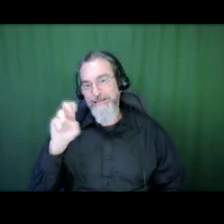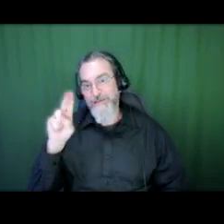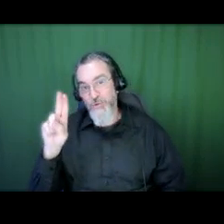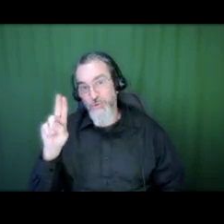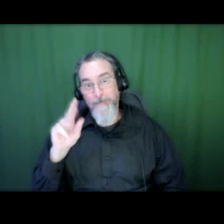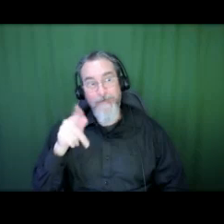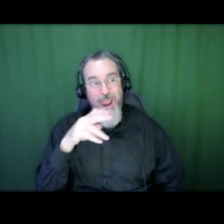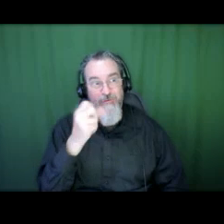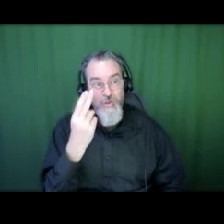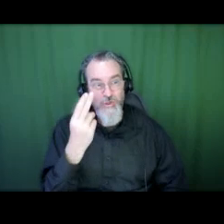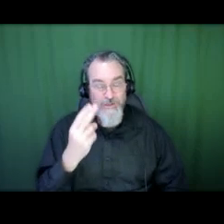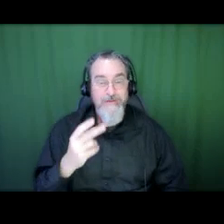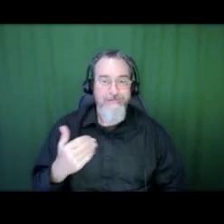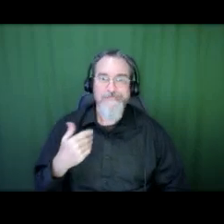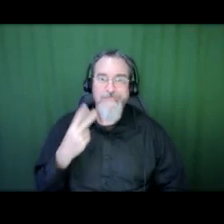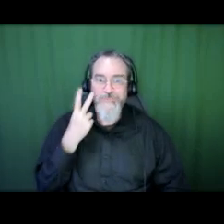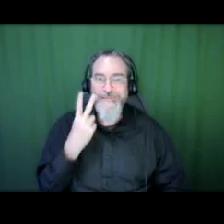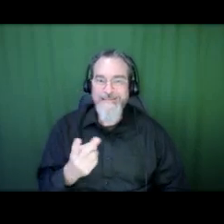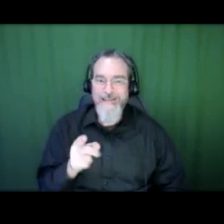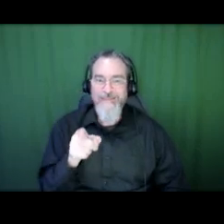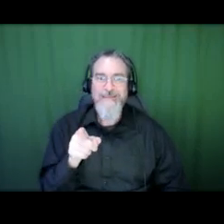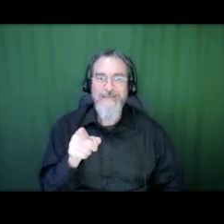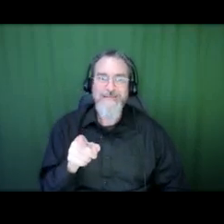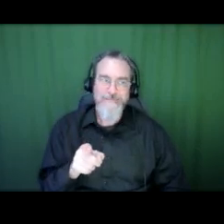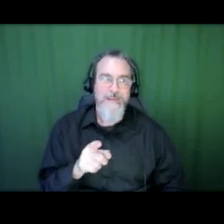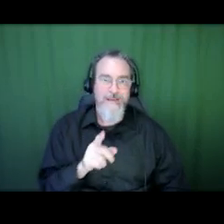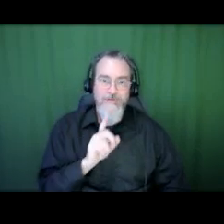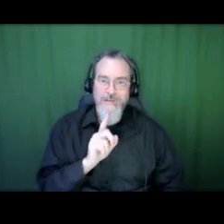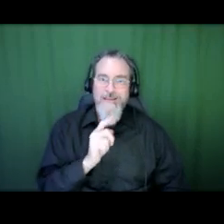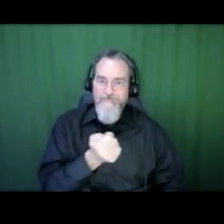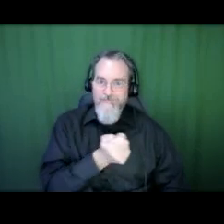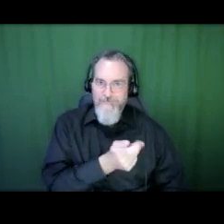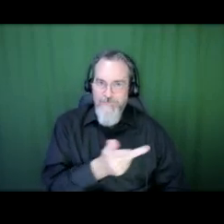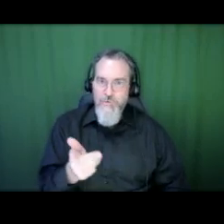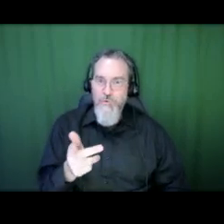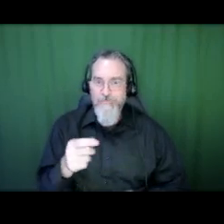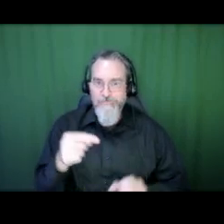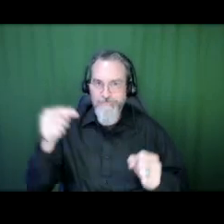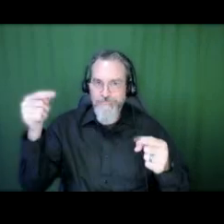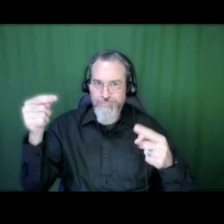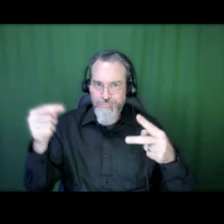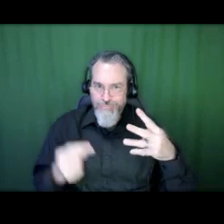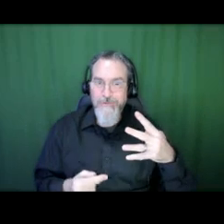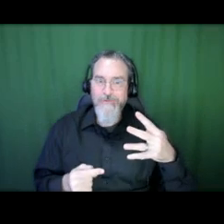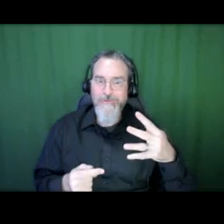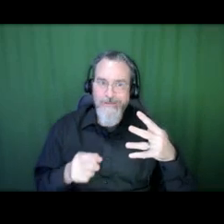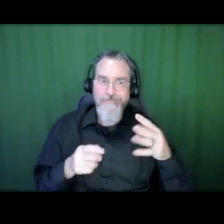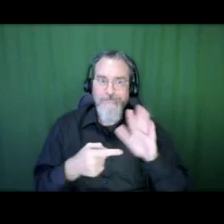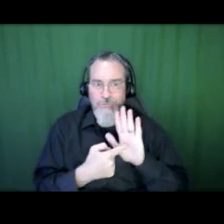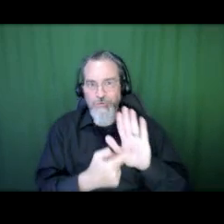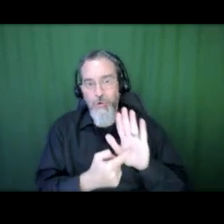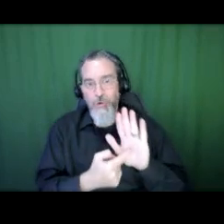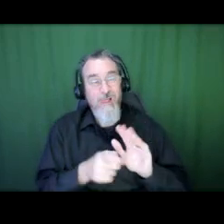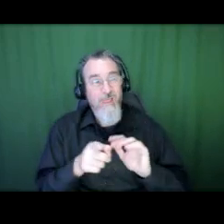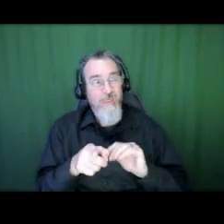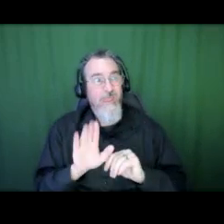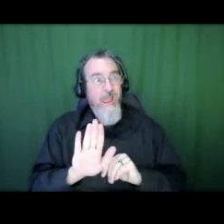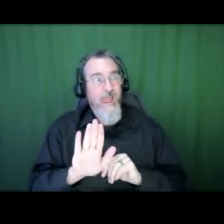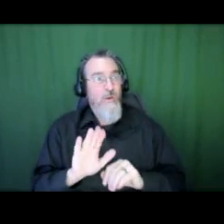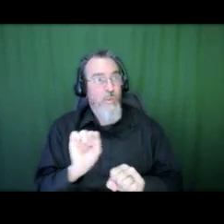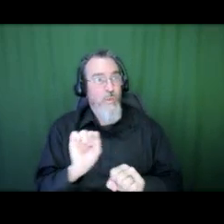points that create the justice tracks. The workforce has been damaged over the years through a